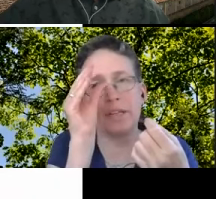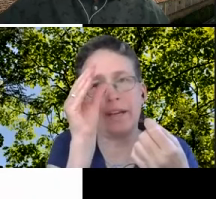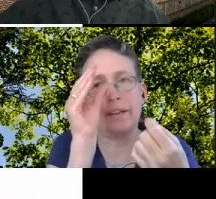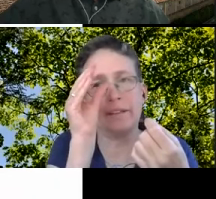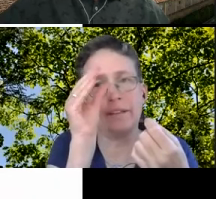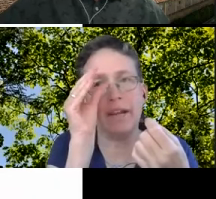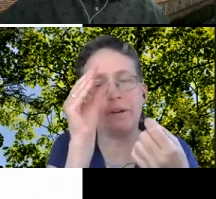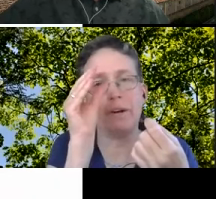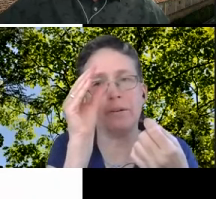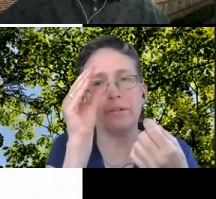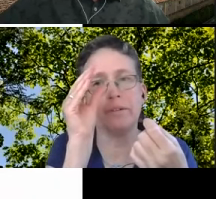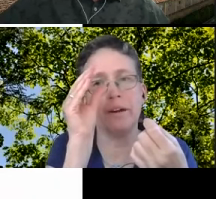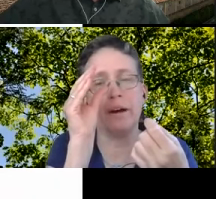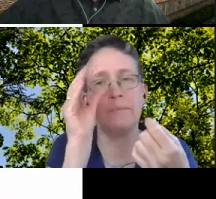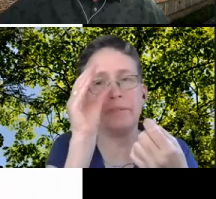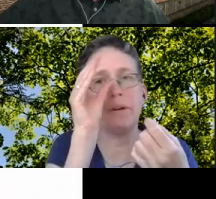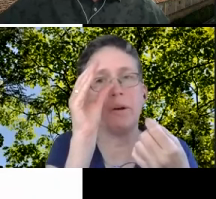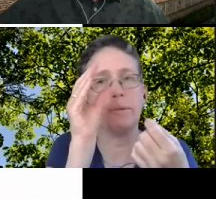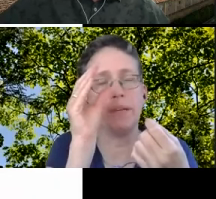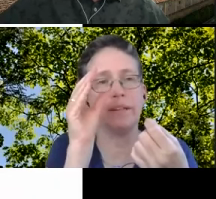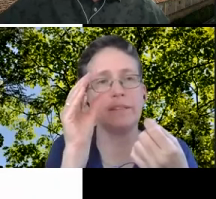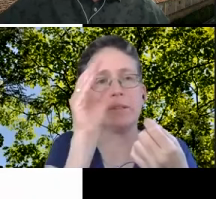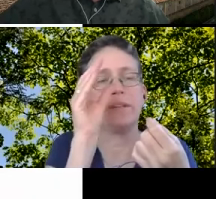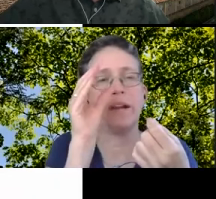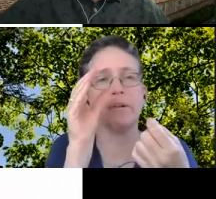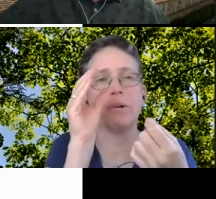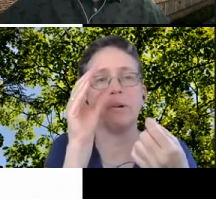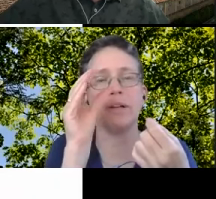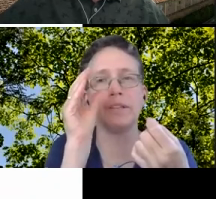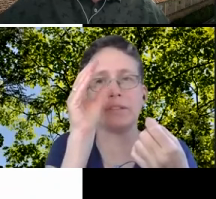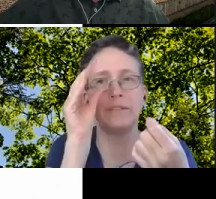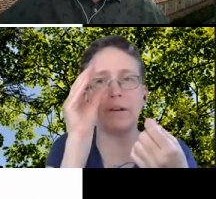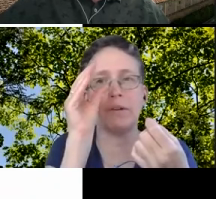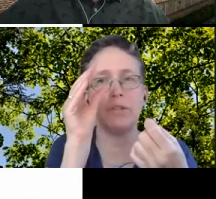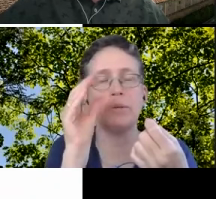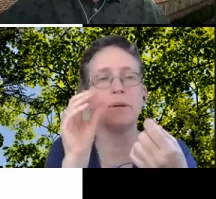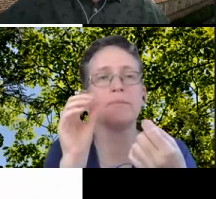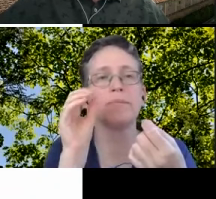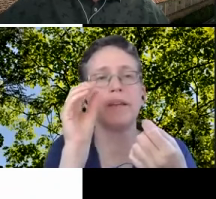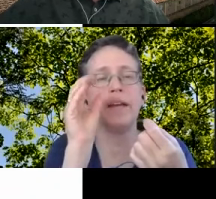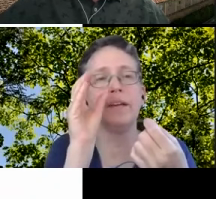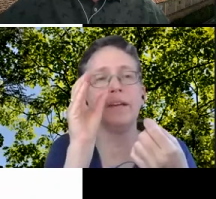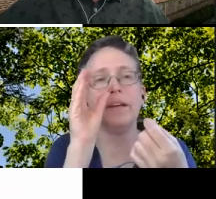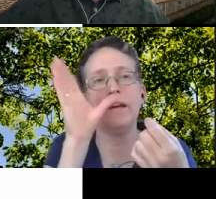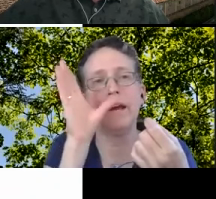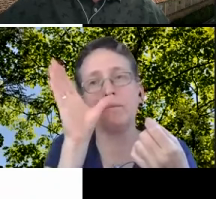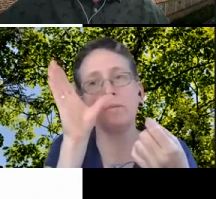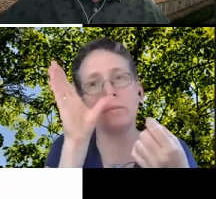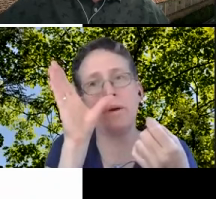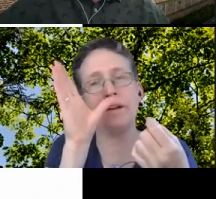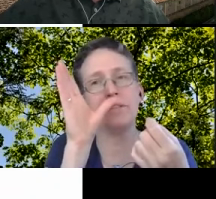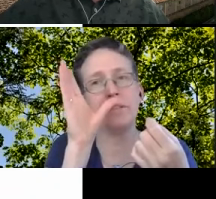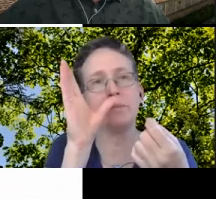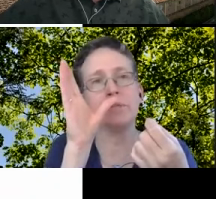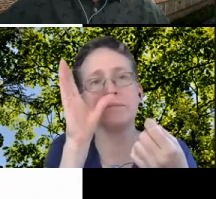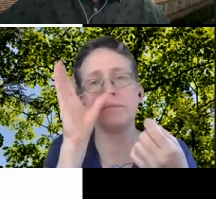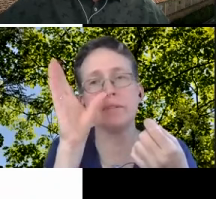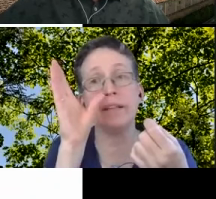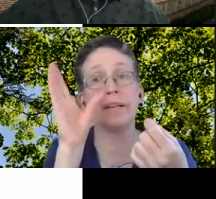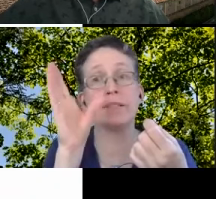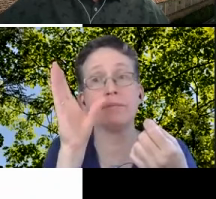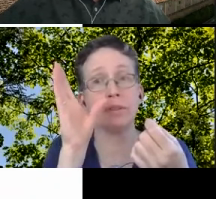flowers that had narrow openings, these sort of narrow corollas, or sort of narrow tube, and wider